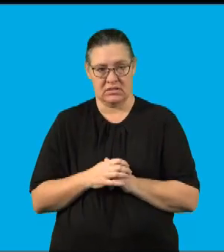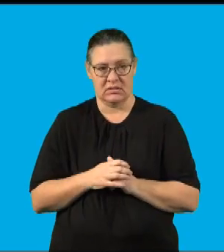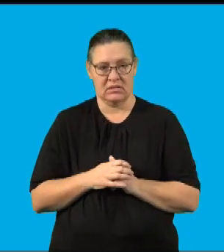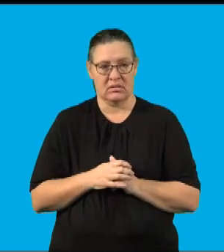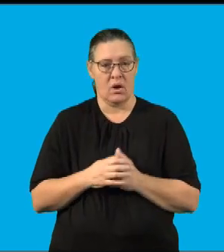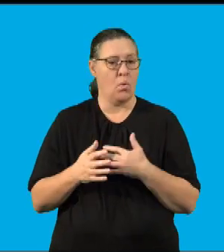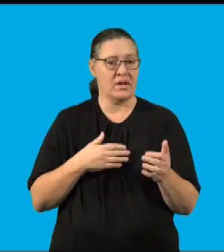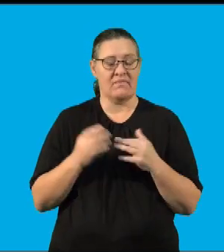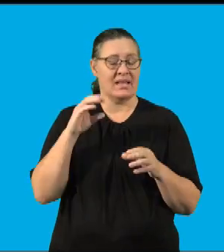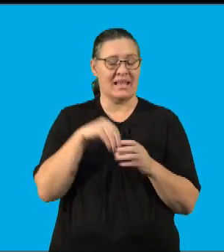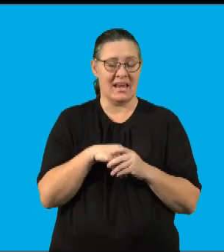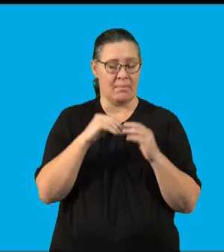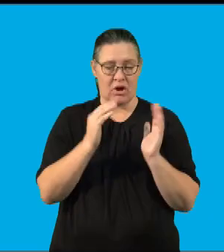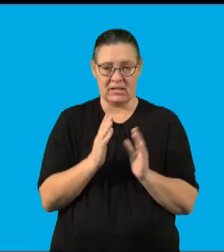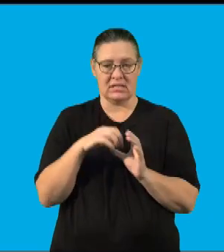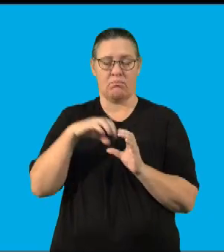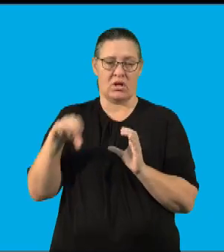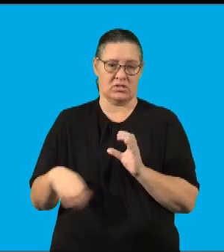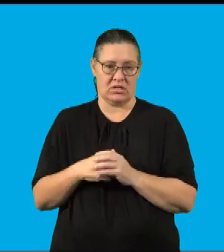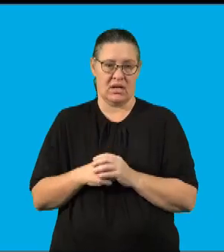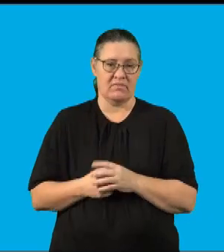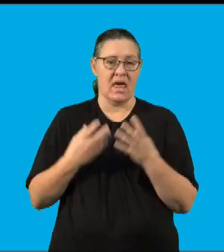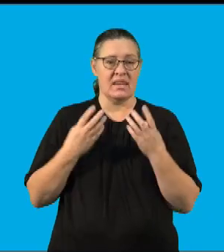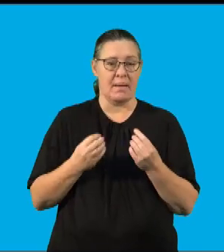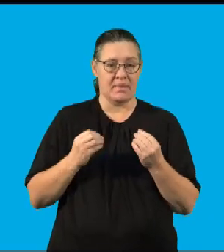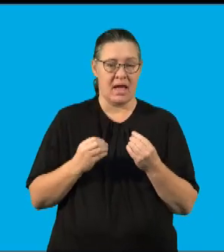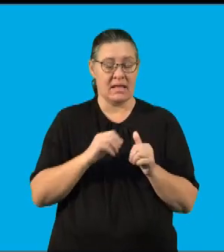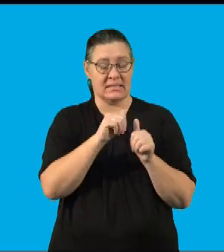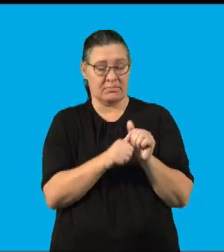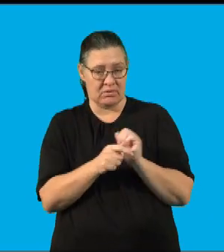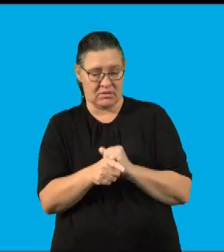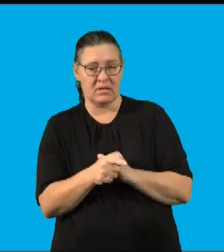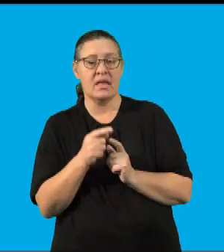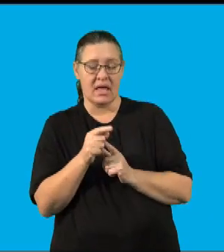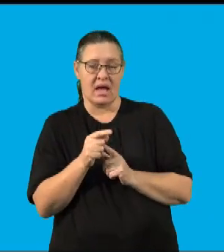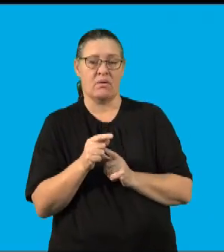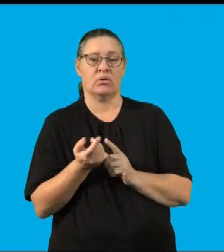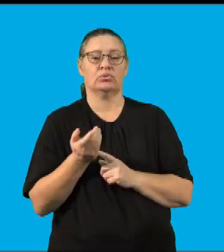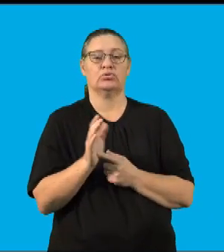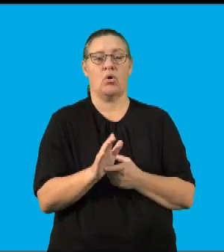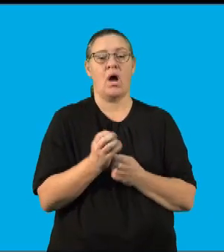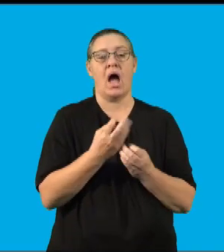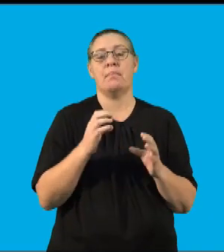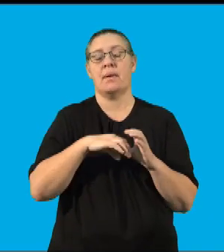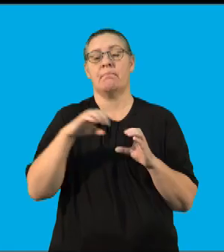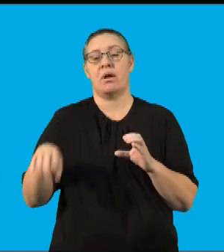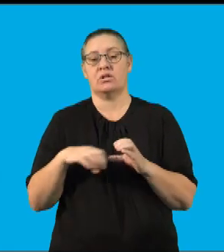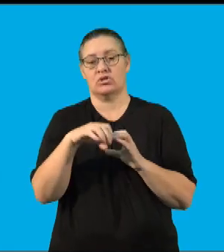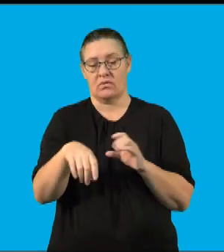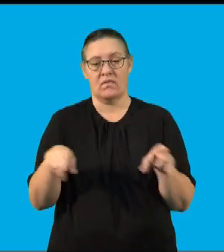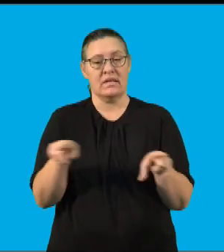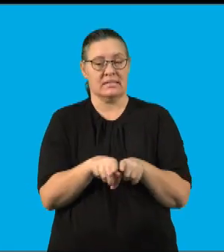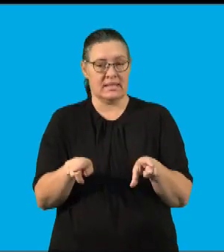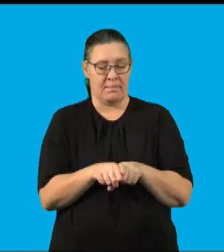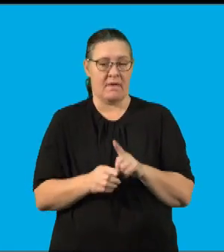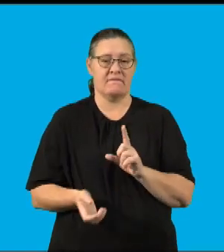branch. Whatever that is inside the bracket is a branch, and if there's a number, a subscript there, that subscript would show how many branches